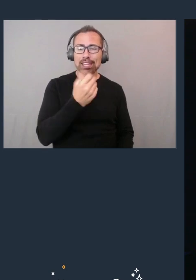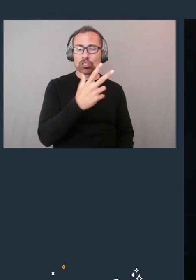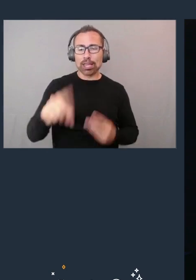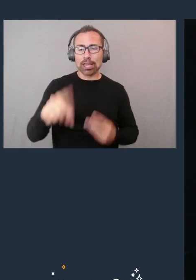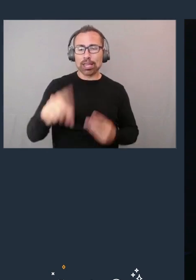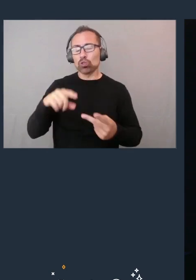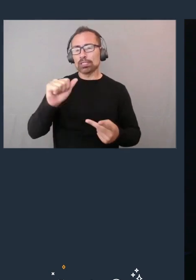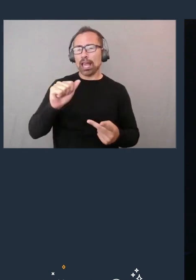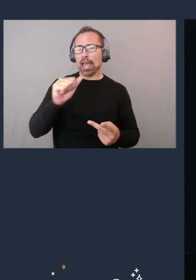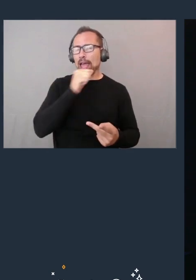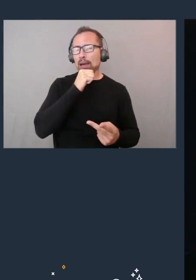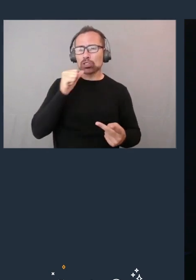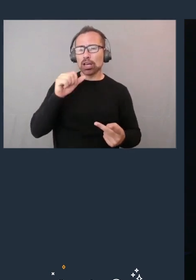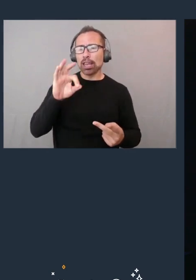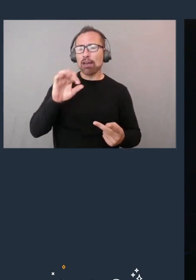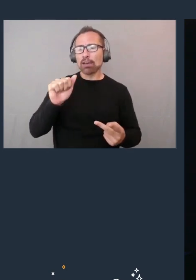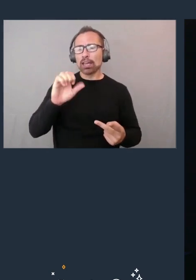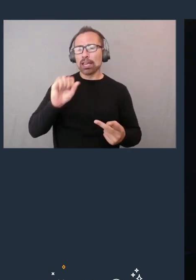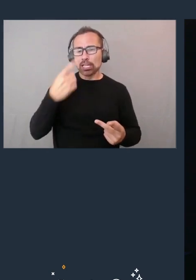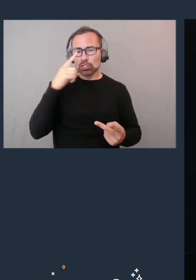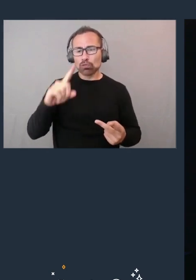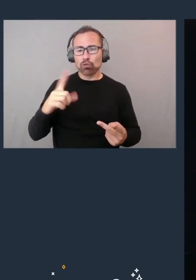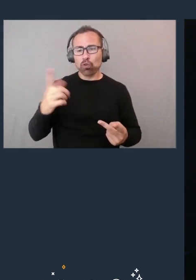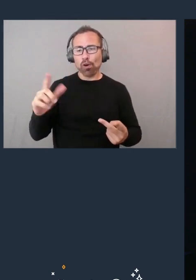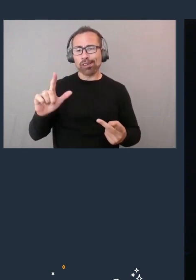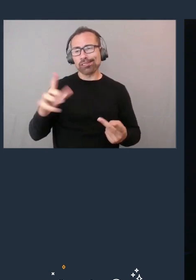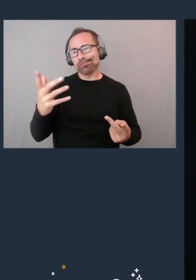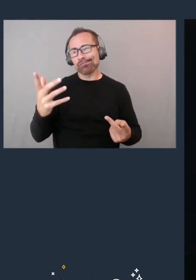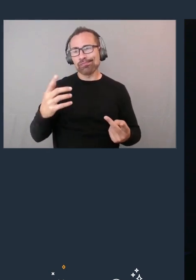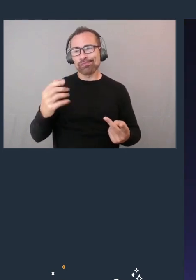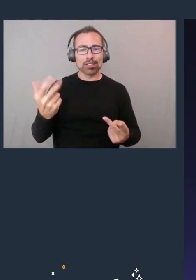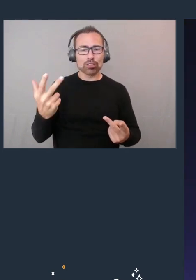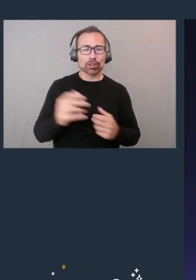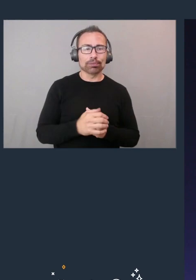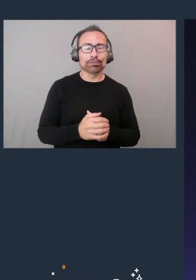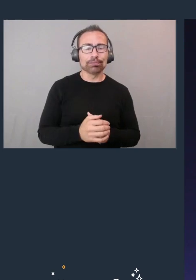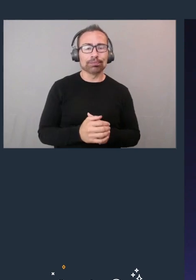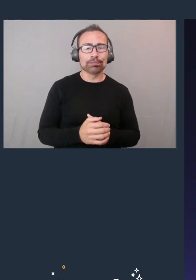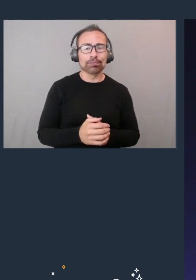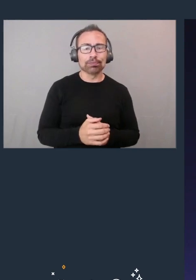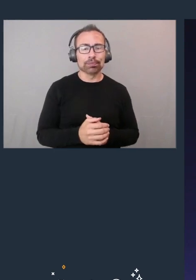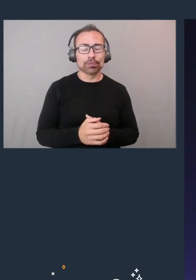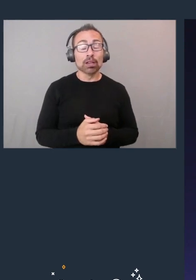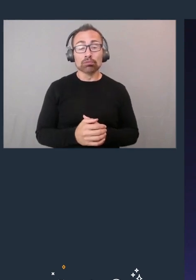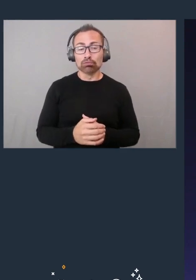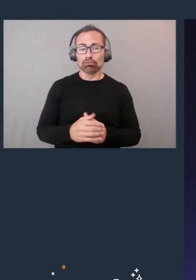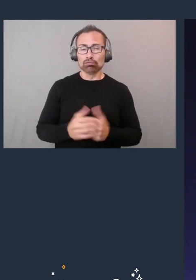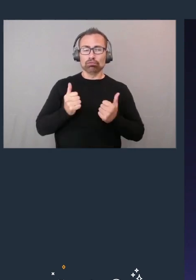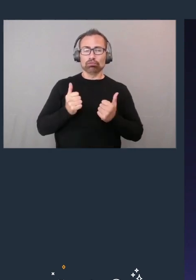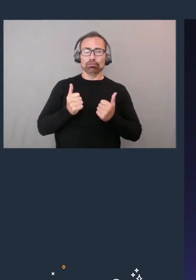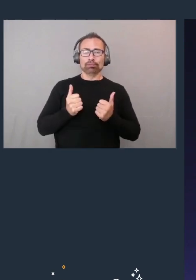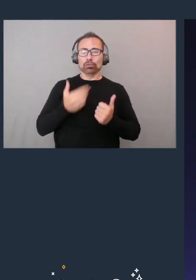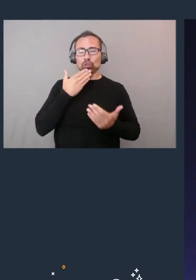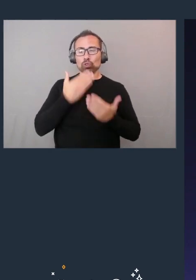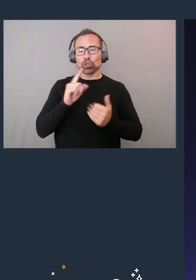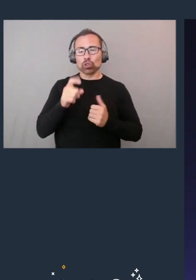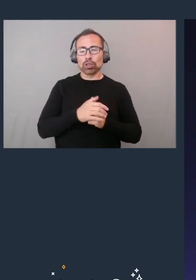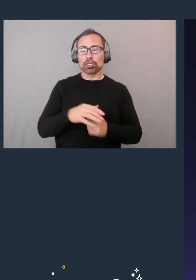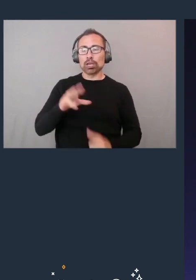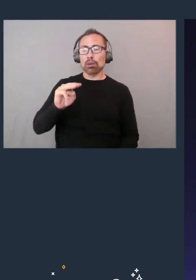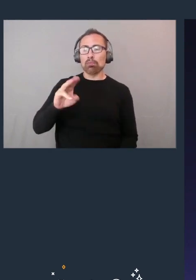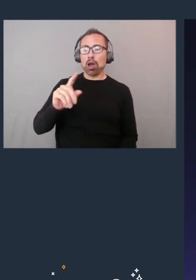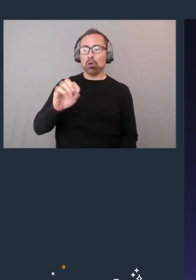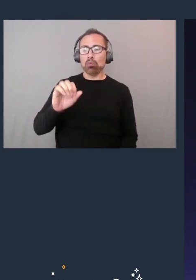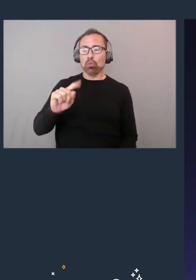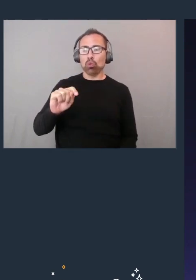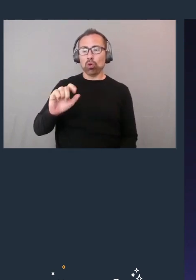walk us through that? Yeah, absolutely. That's a great question. So Mount Point for Amazon S3 is ideal for large-scale data workloads,